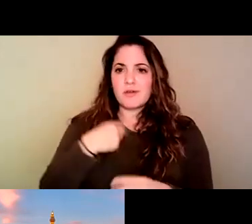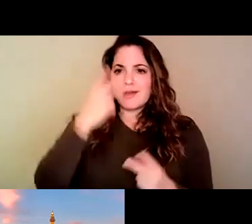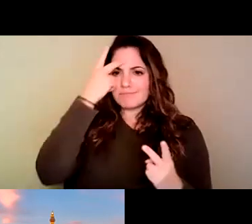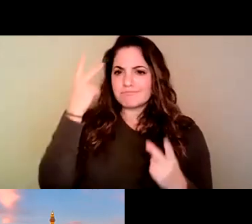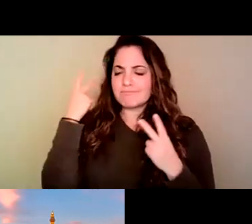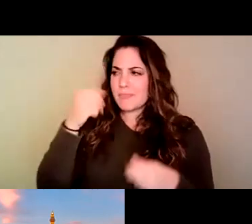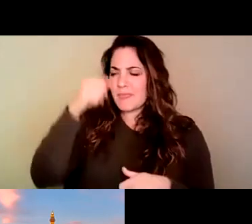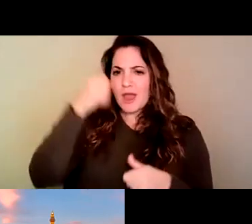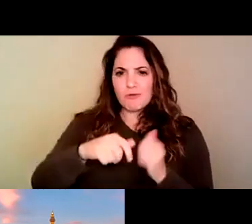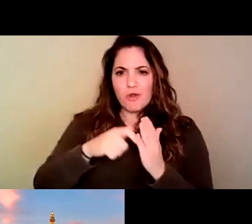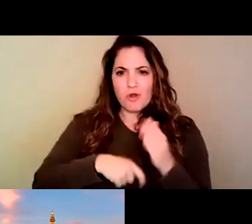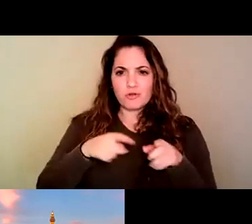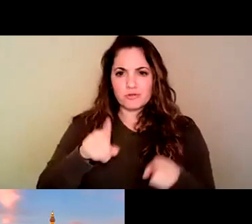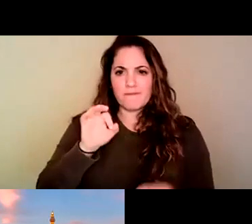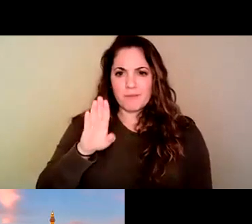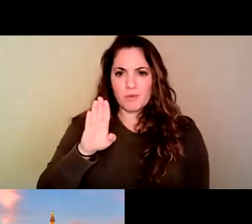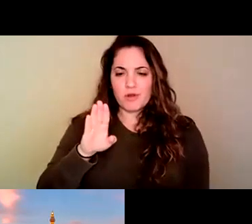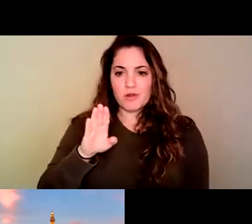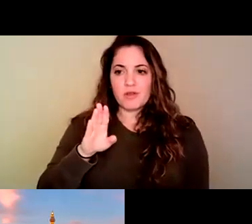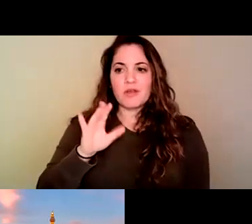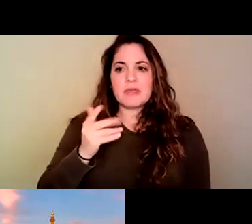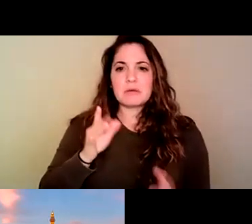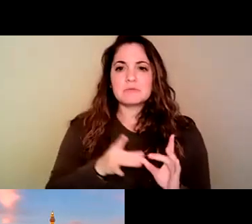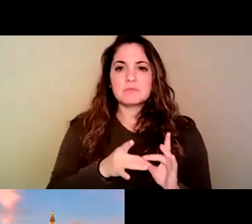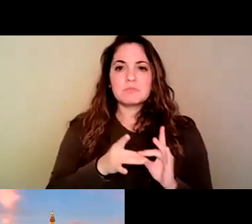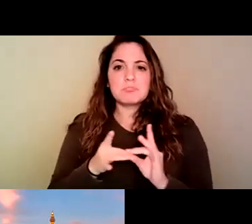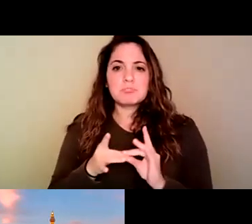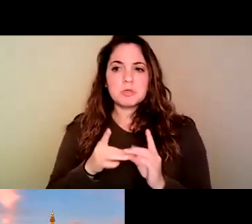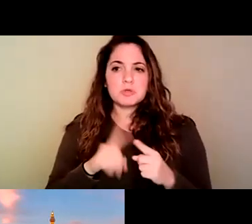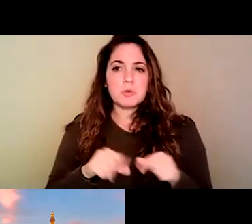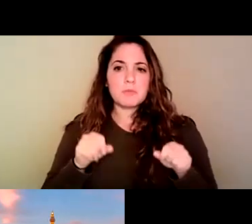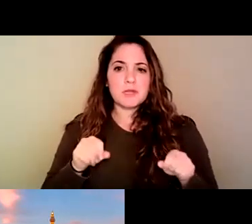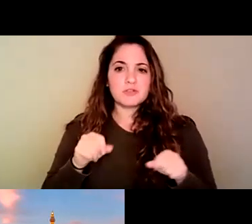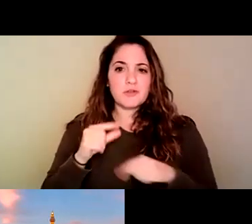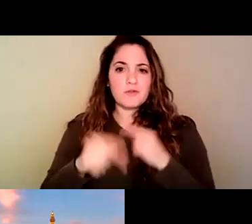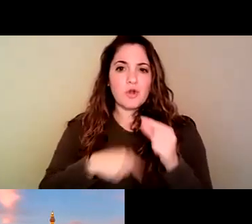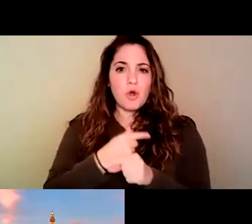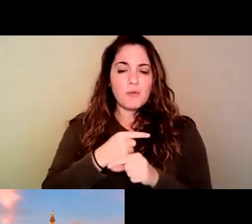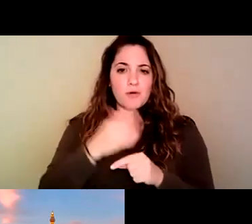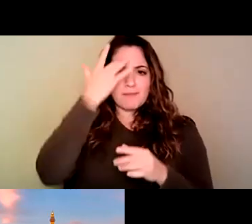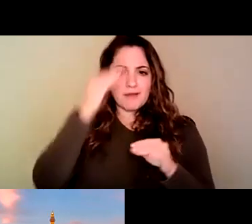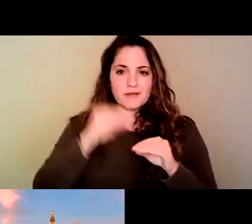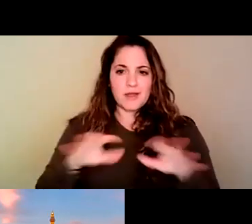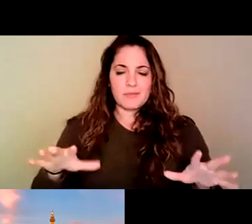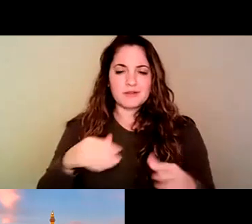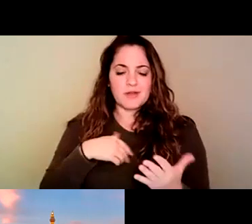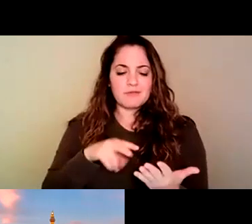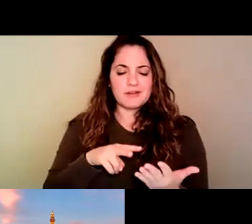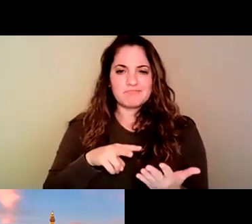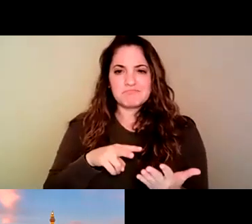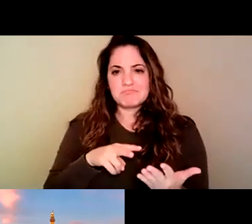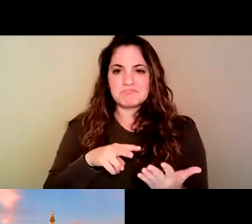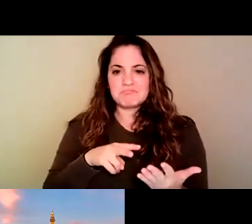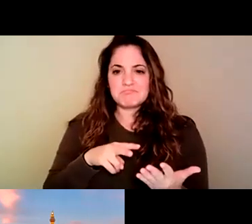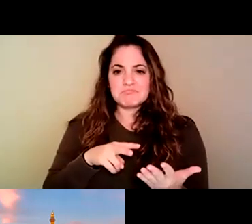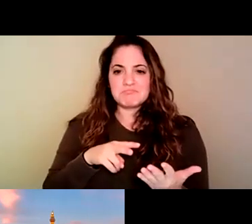an article in February that alluded to the potential for a global pandemic. And it was one of those things that you read and